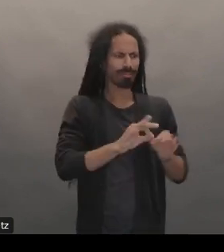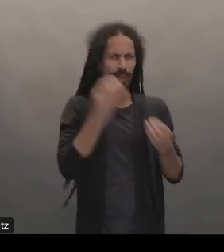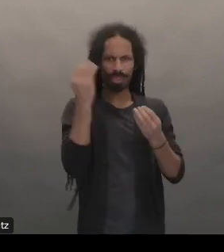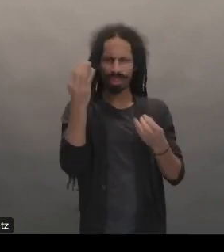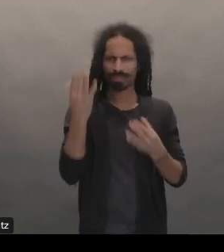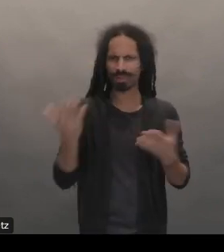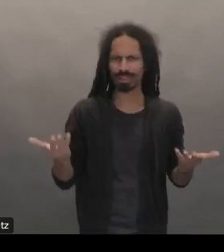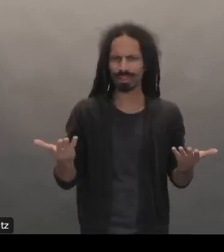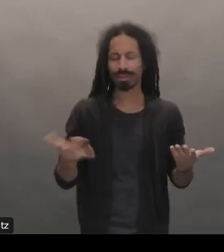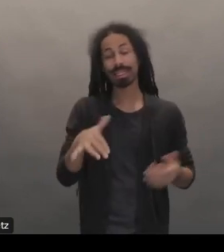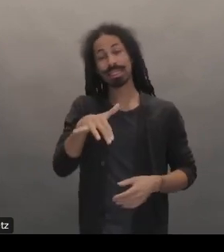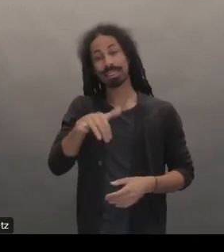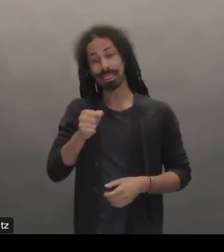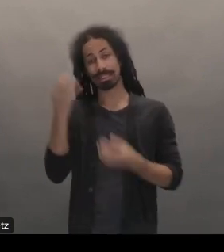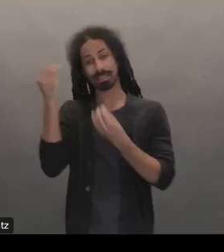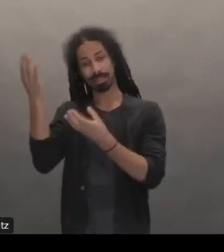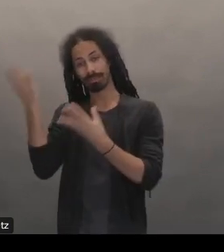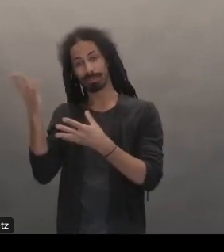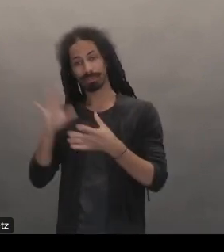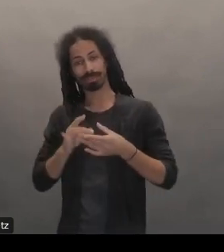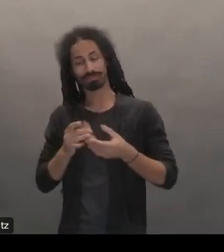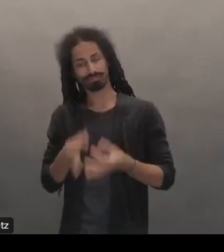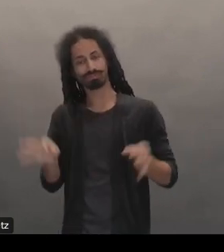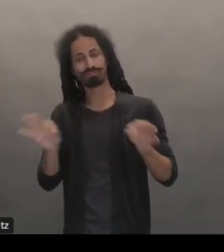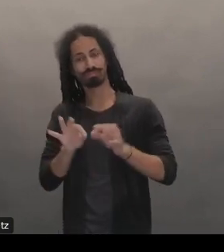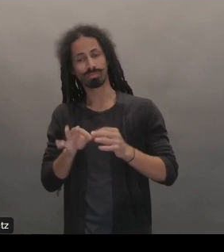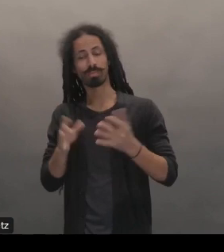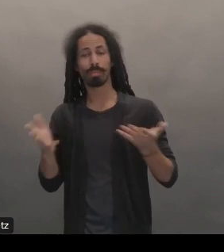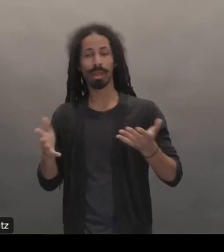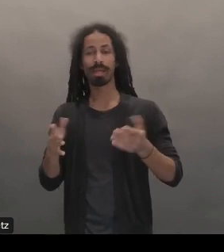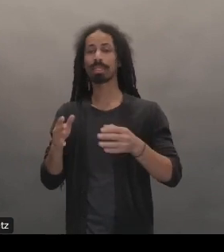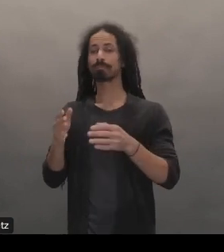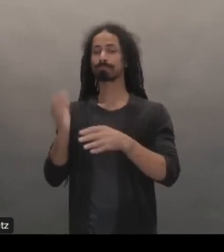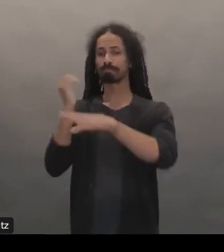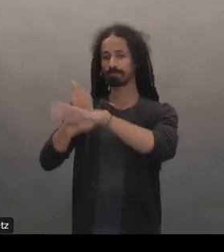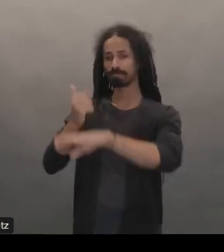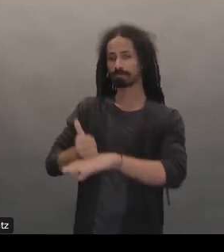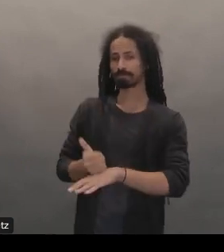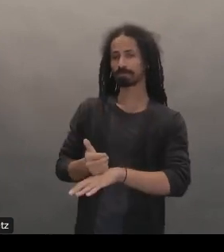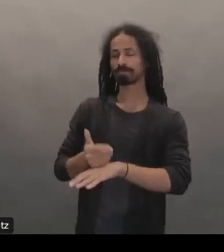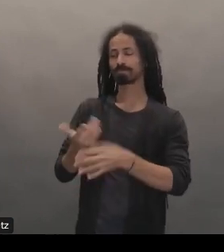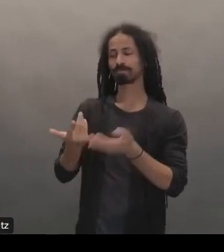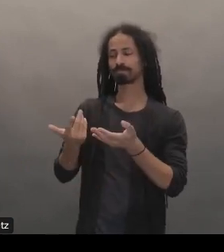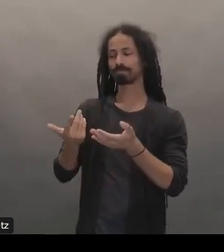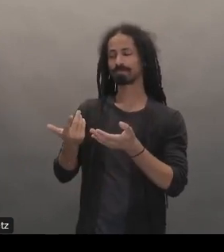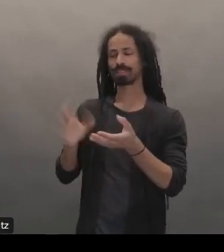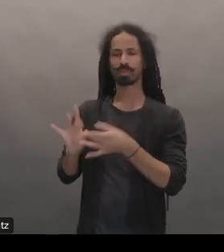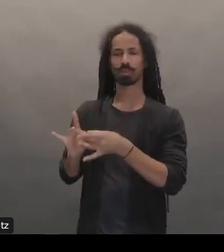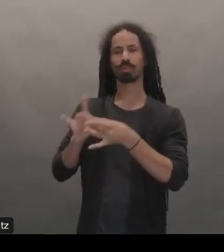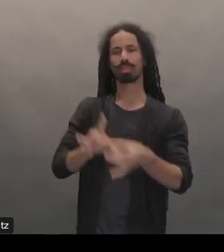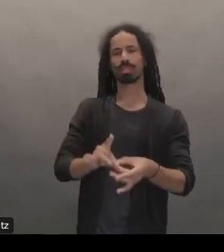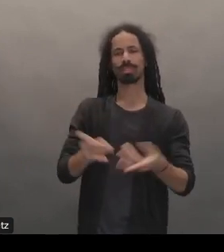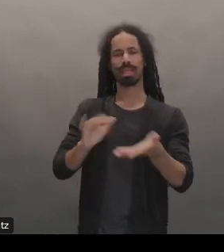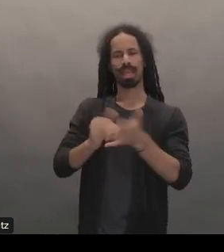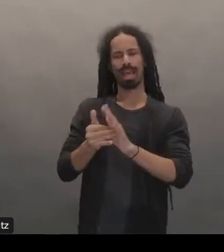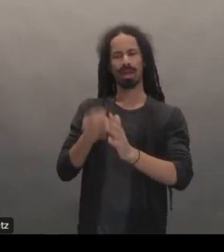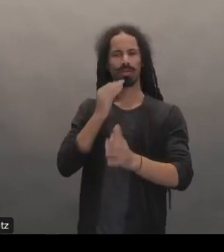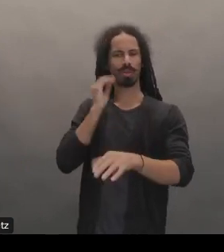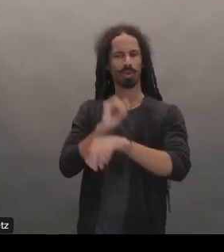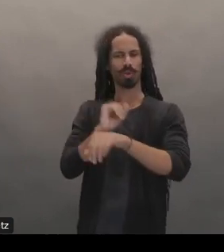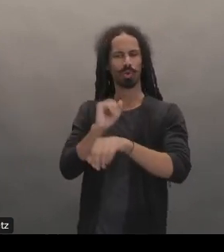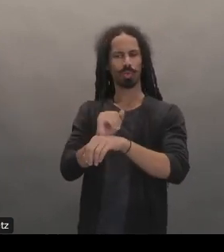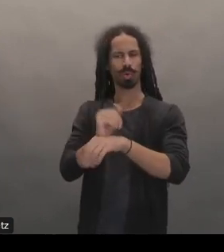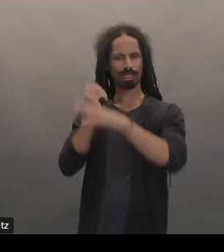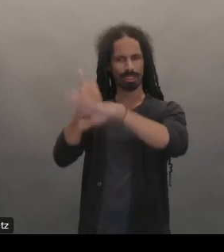course. But formatting does refer to the structure and appearance of a paper, distinct